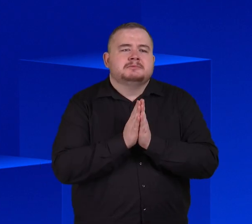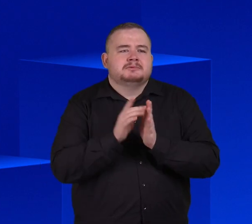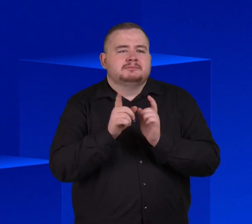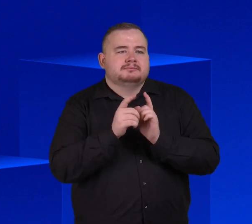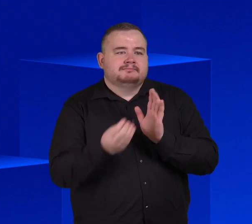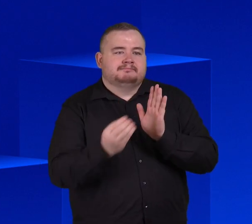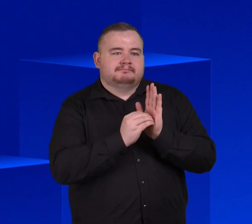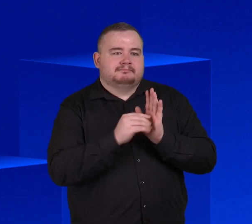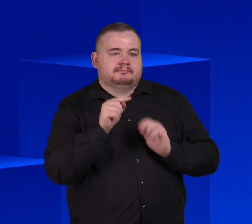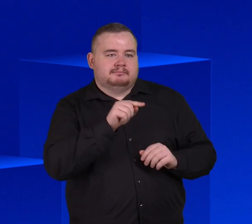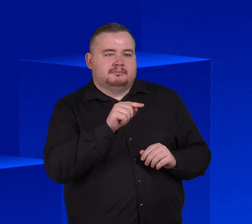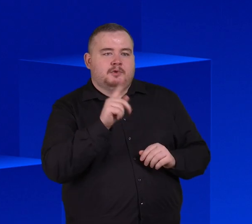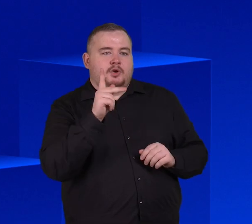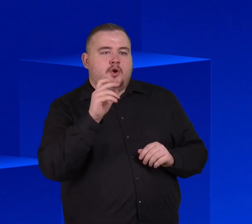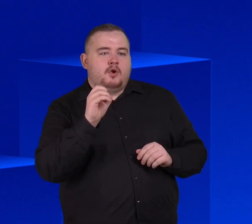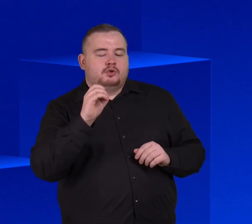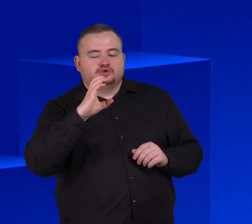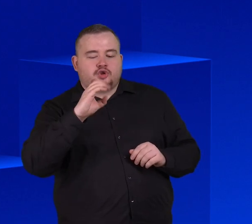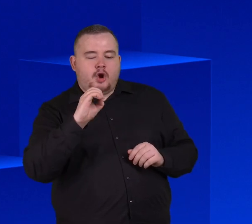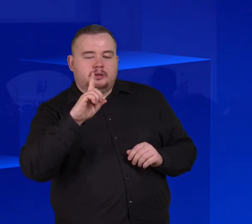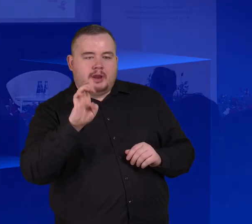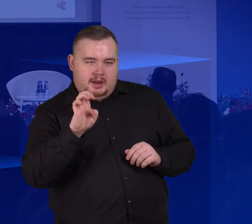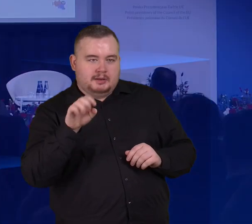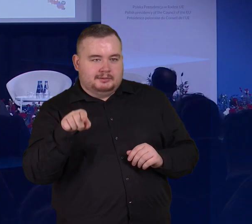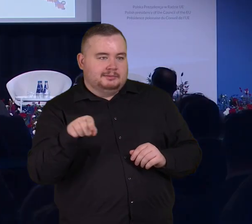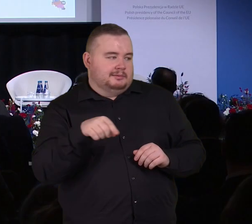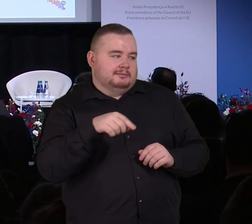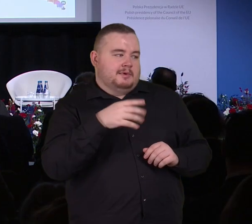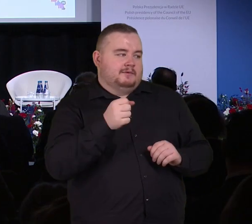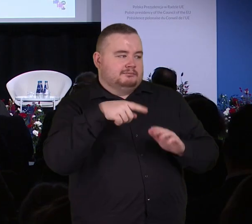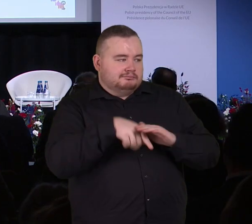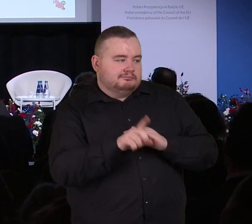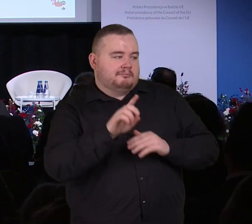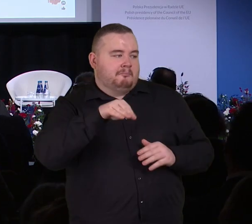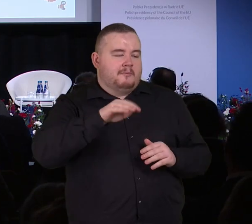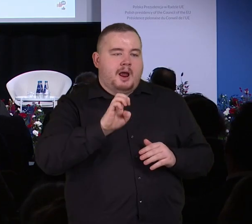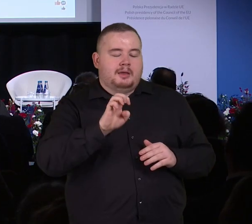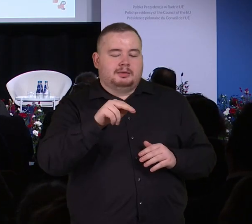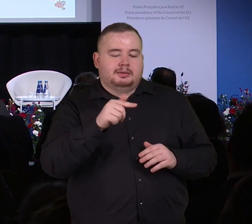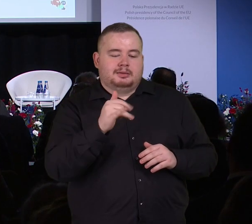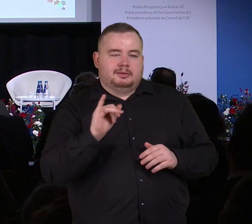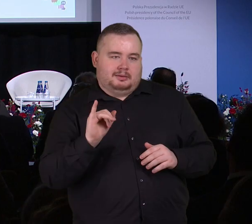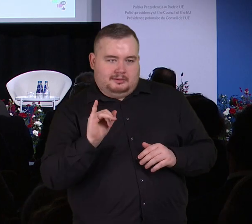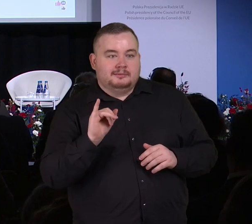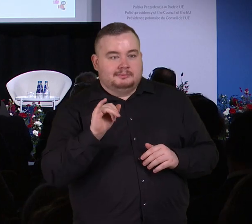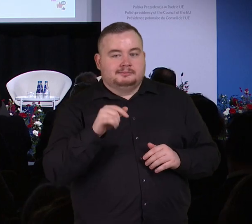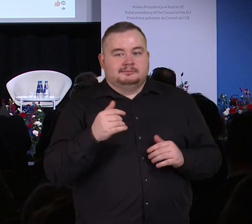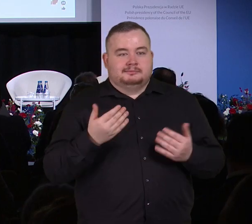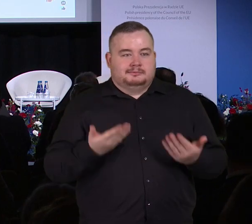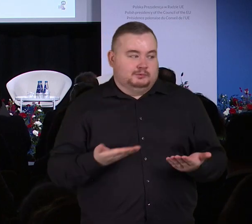question. This tool will be useful 2 times more so you can also